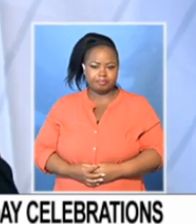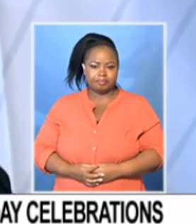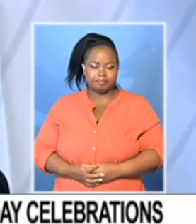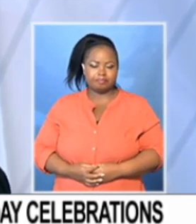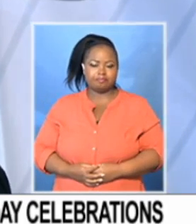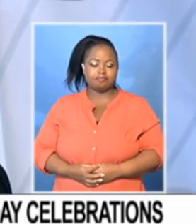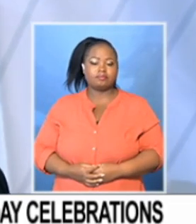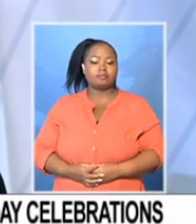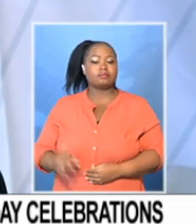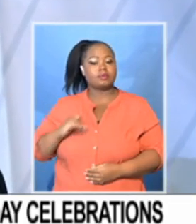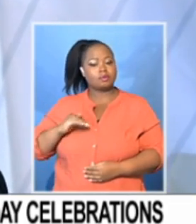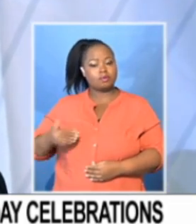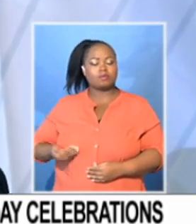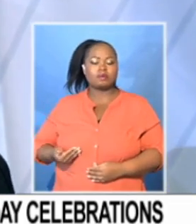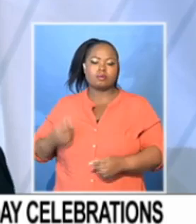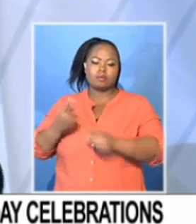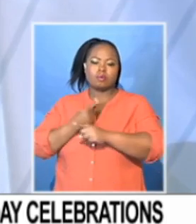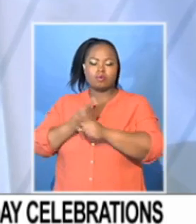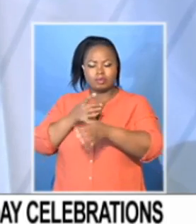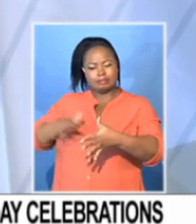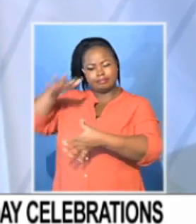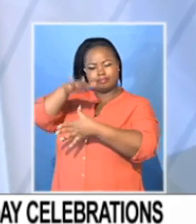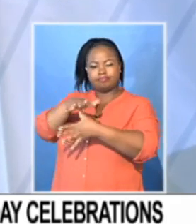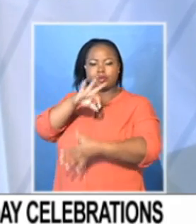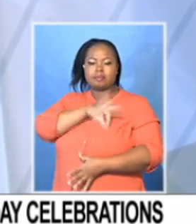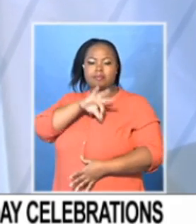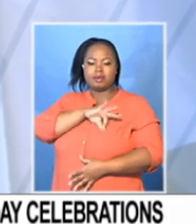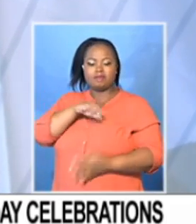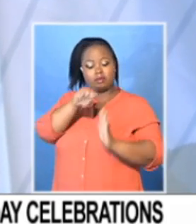with women being key beneficiaries.